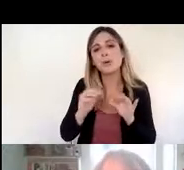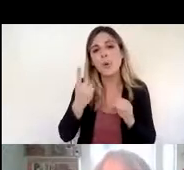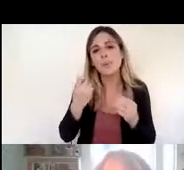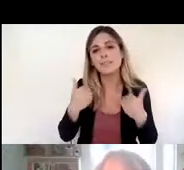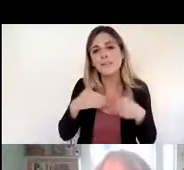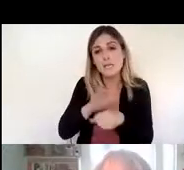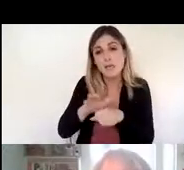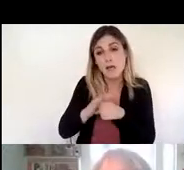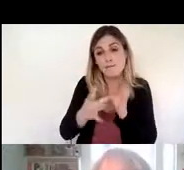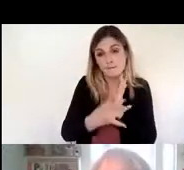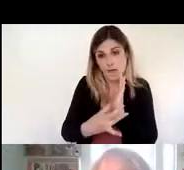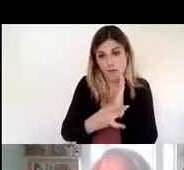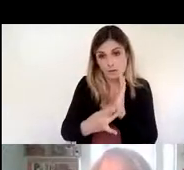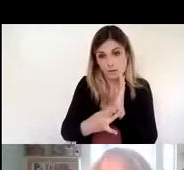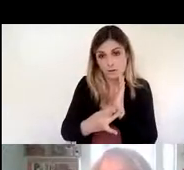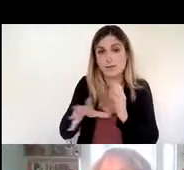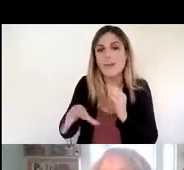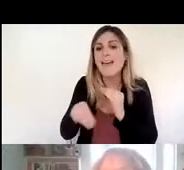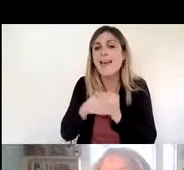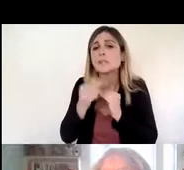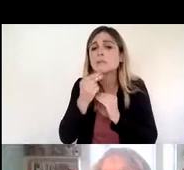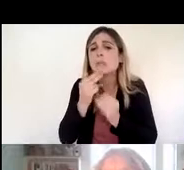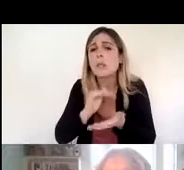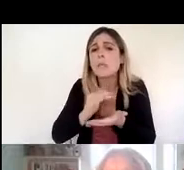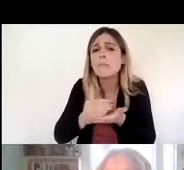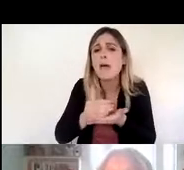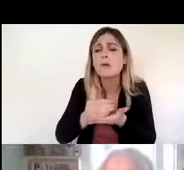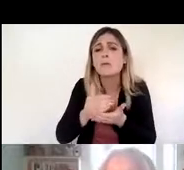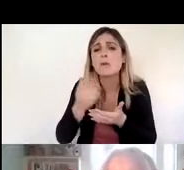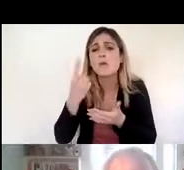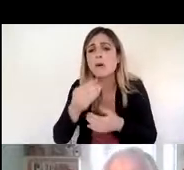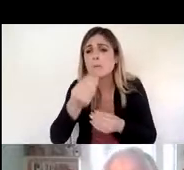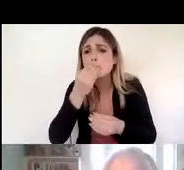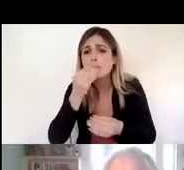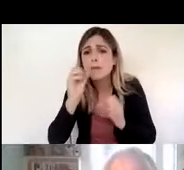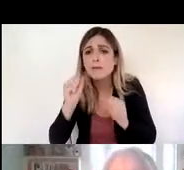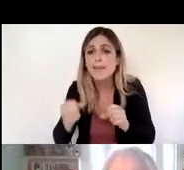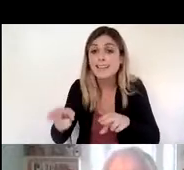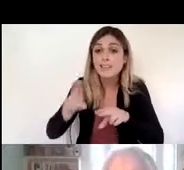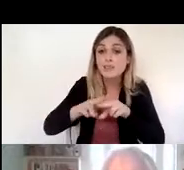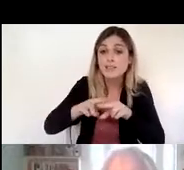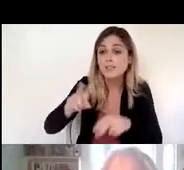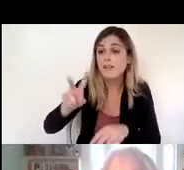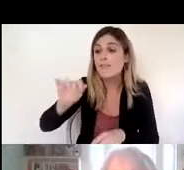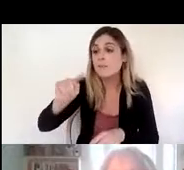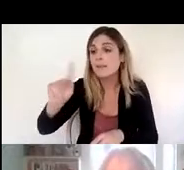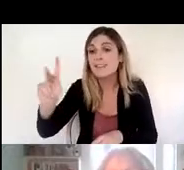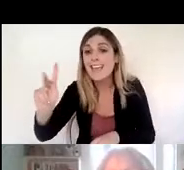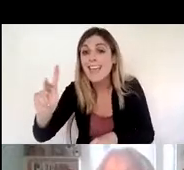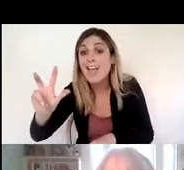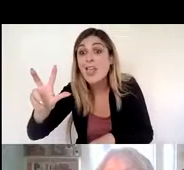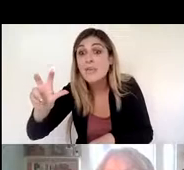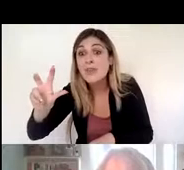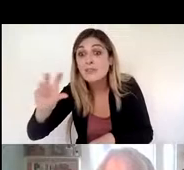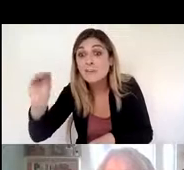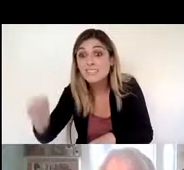a small amount of fat from a meal, for example, can cause vitamin K absorption to increase by 300%. So it's a